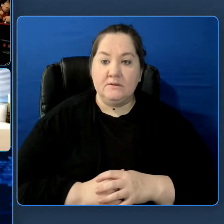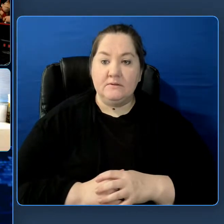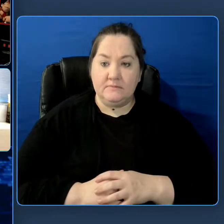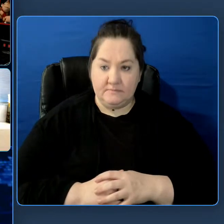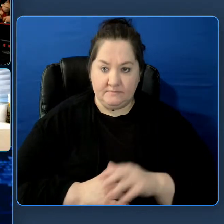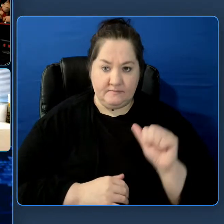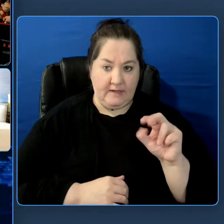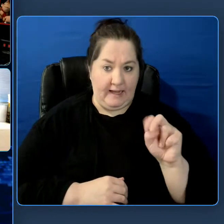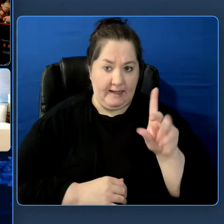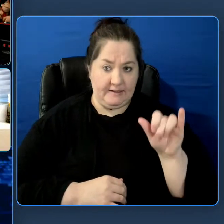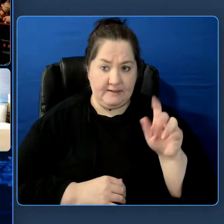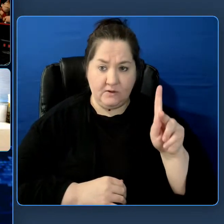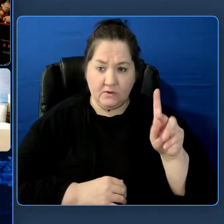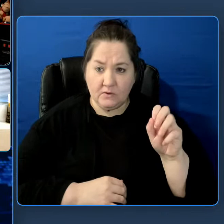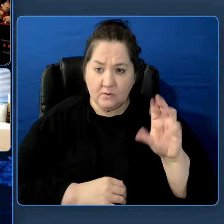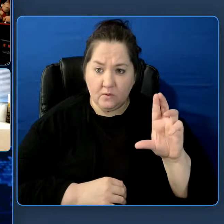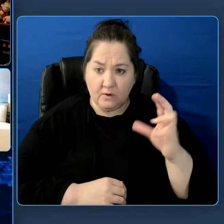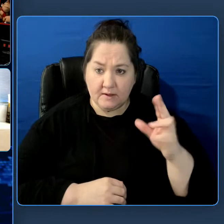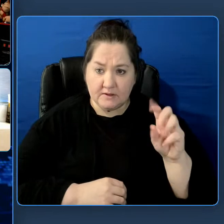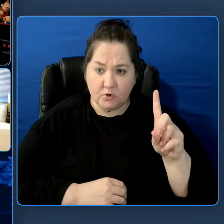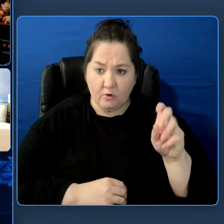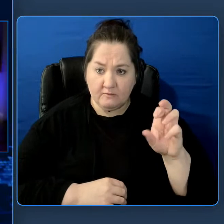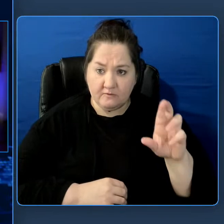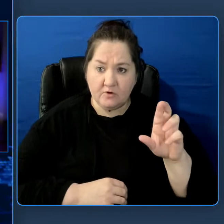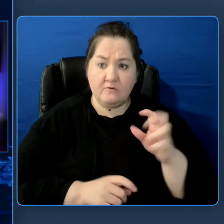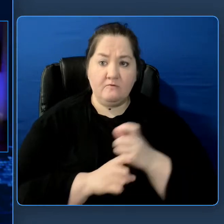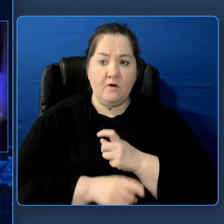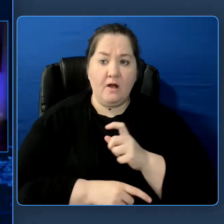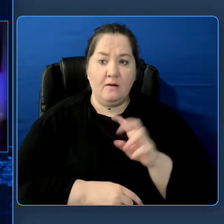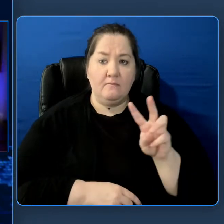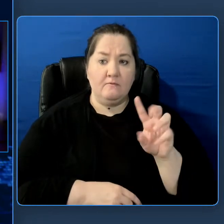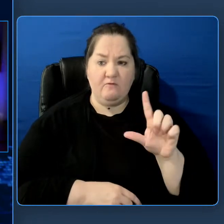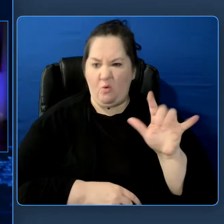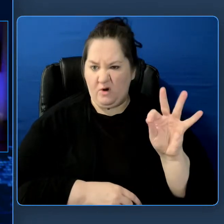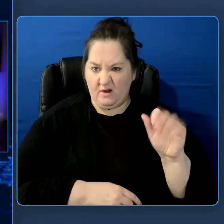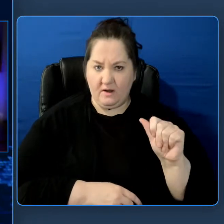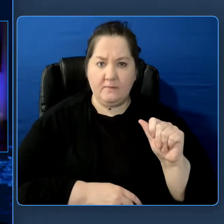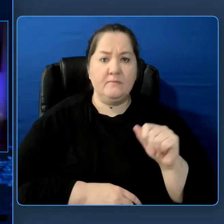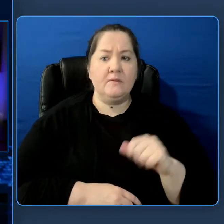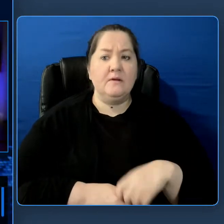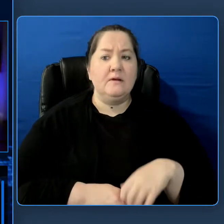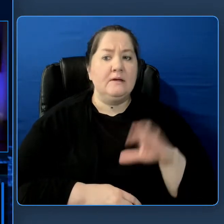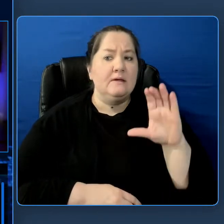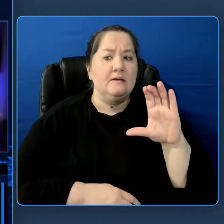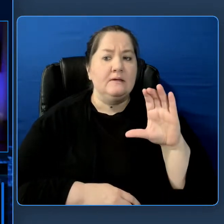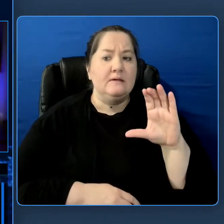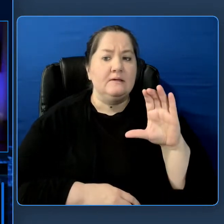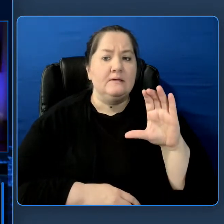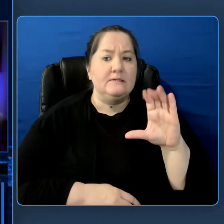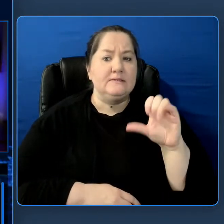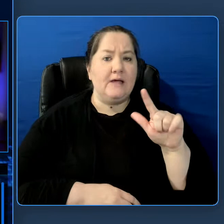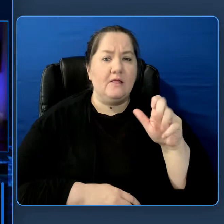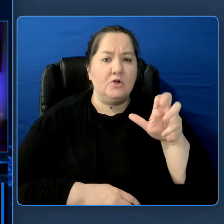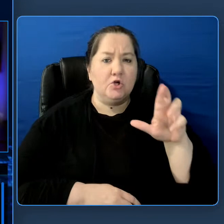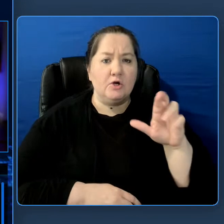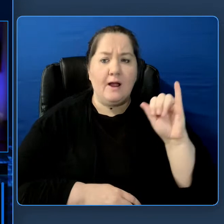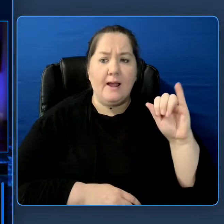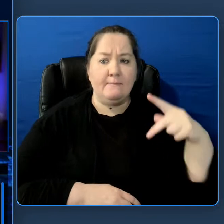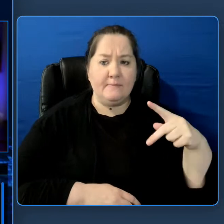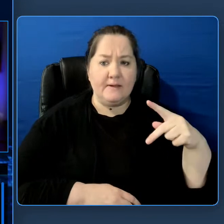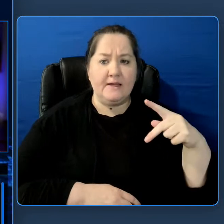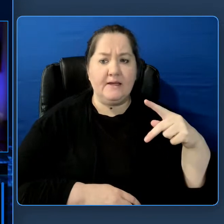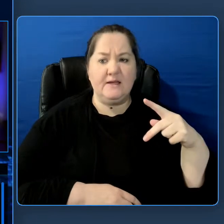Andy Korkendorfer from Vieira, Florida is asking, what is the current preferred cellular IP solution? Other than a live